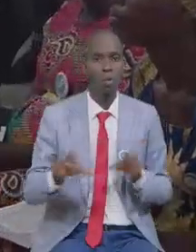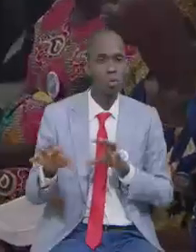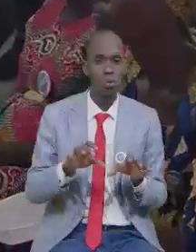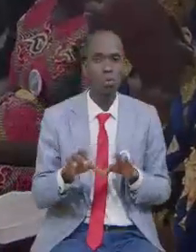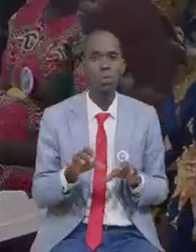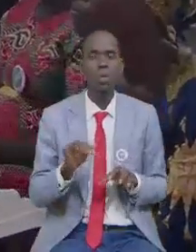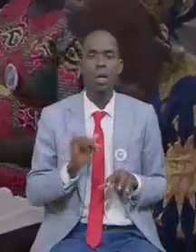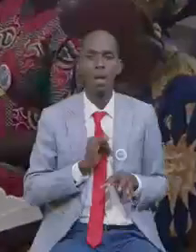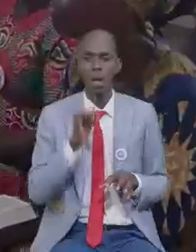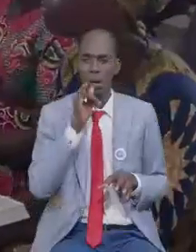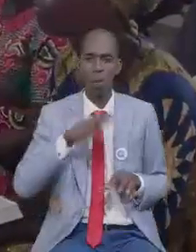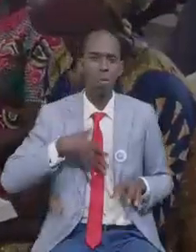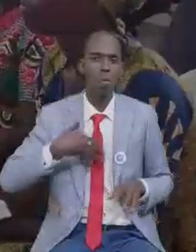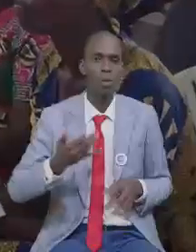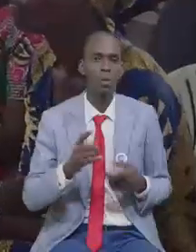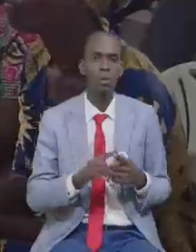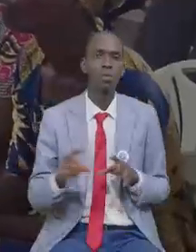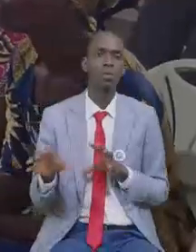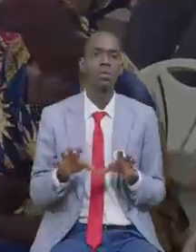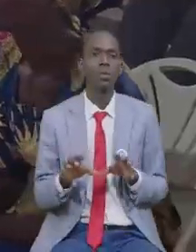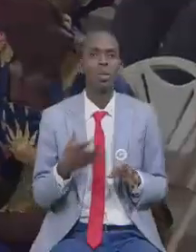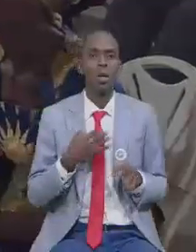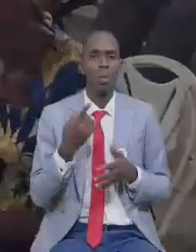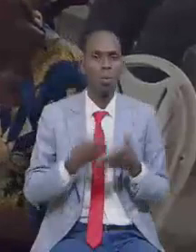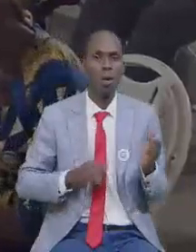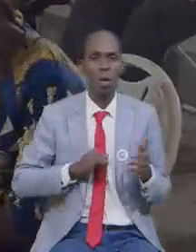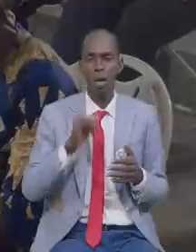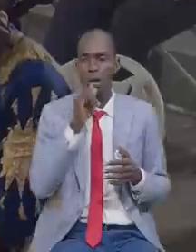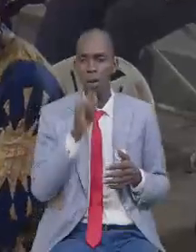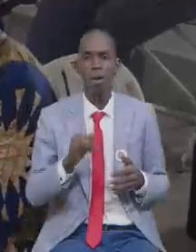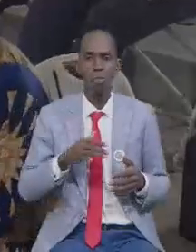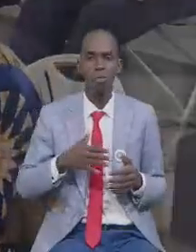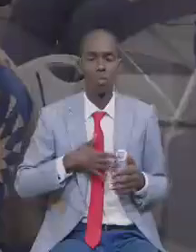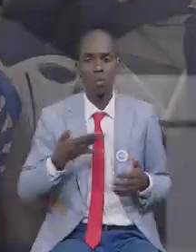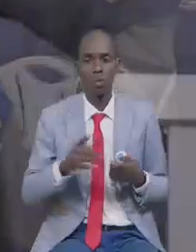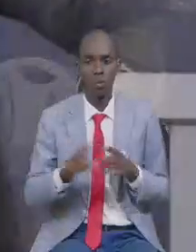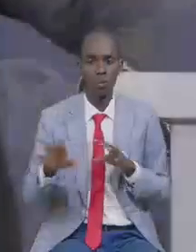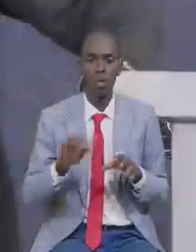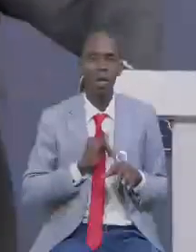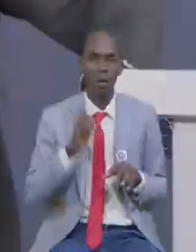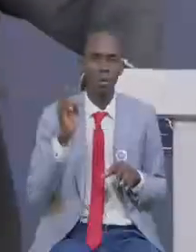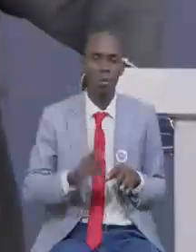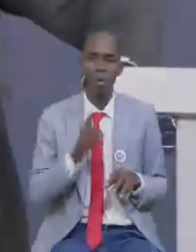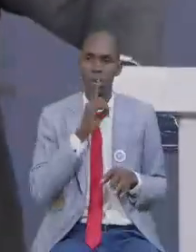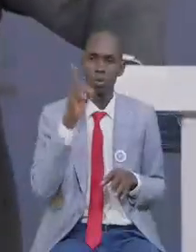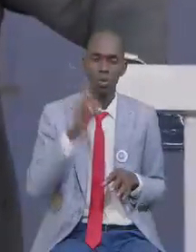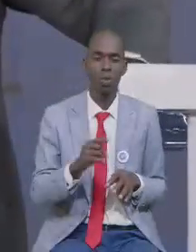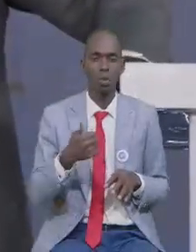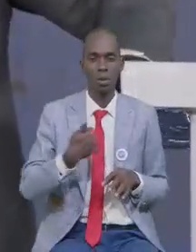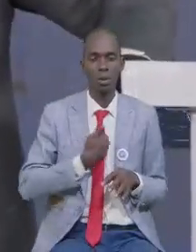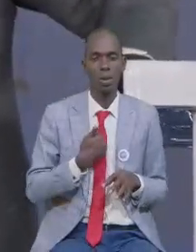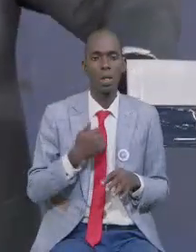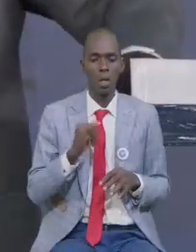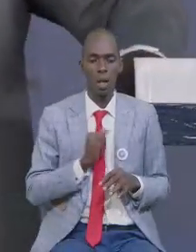do. And what I will to do, I must assure myself, I can do